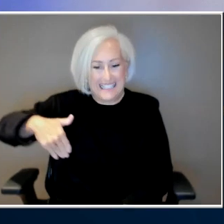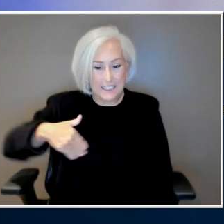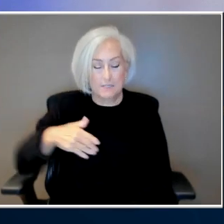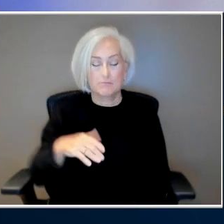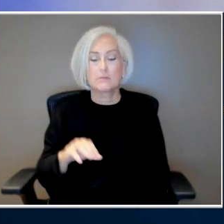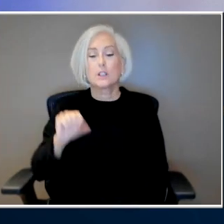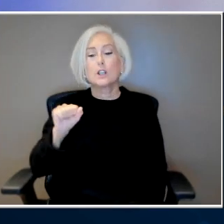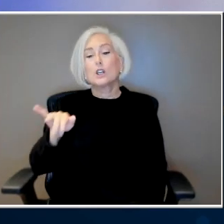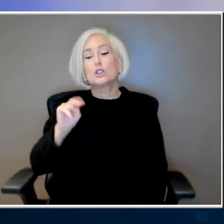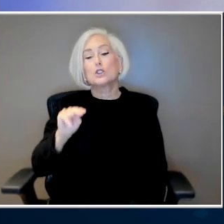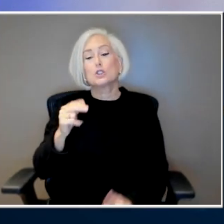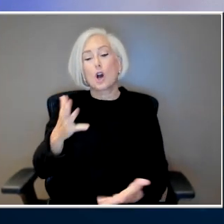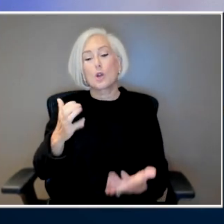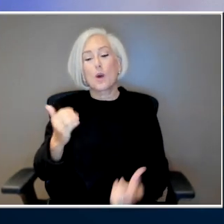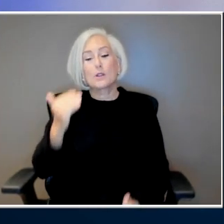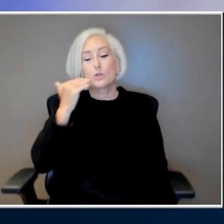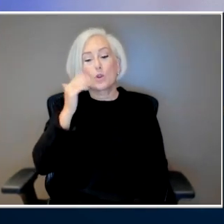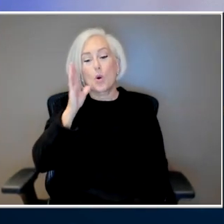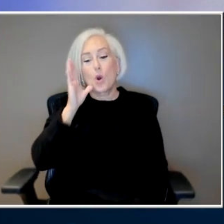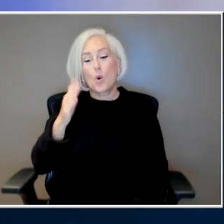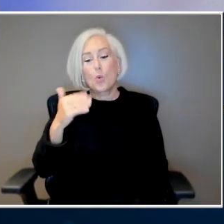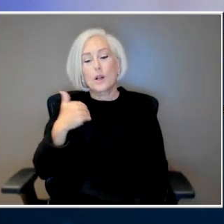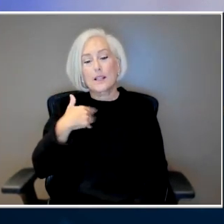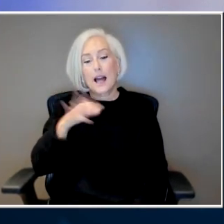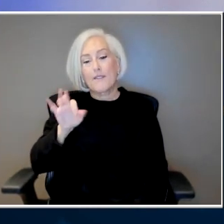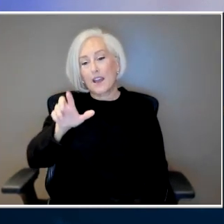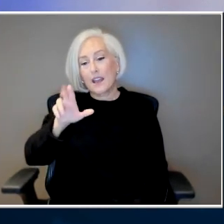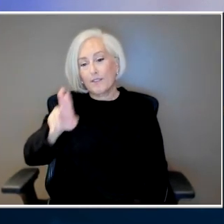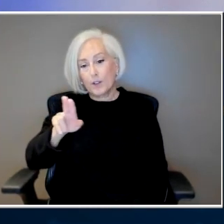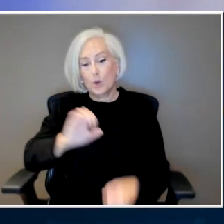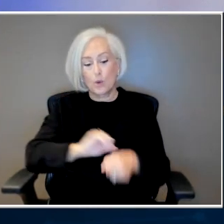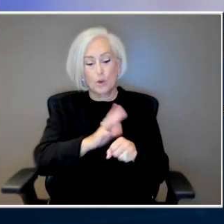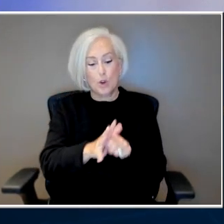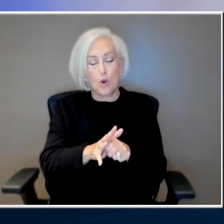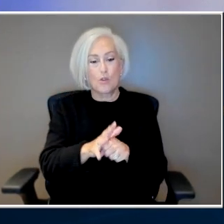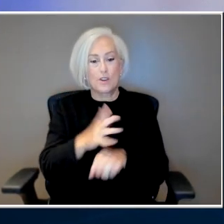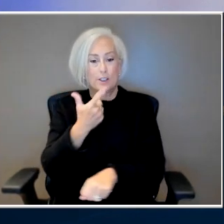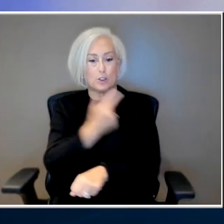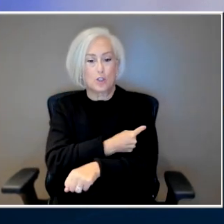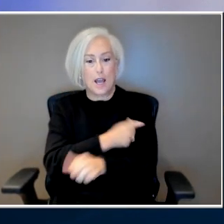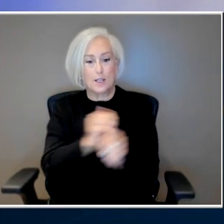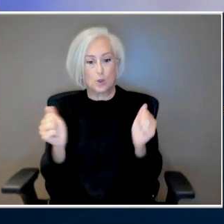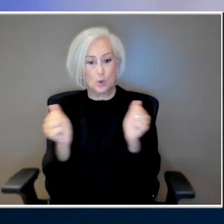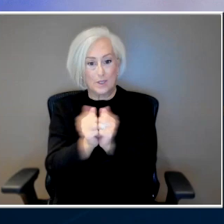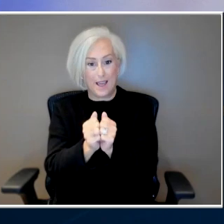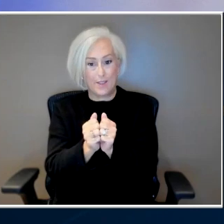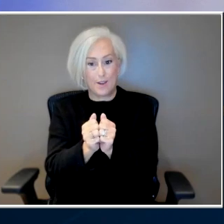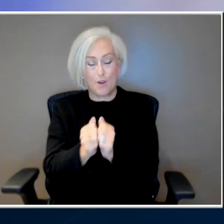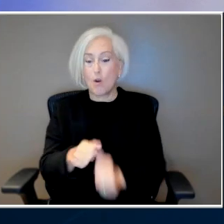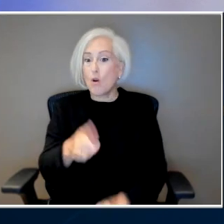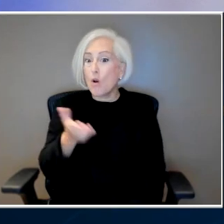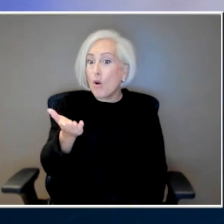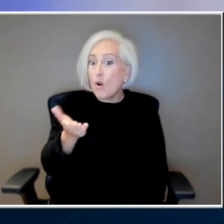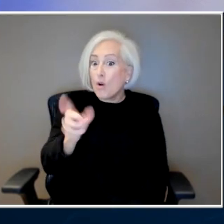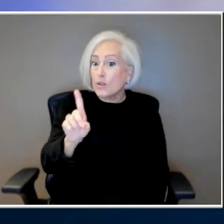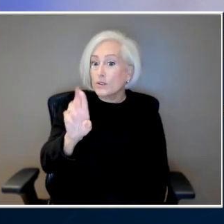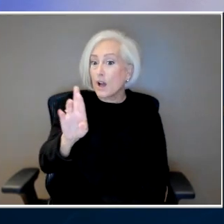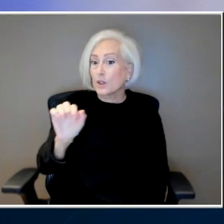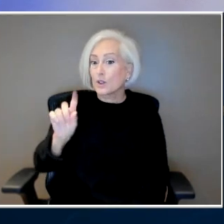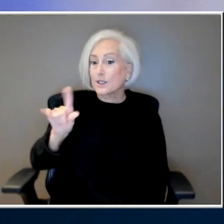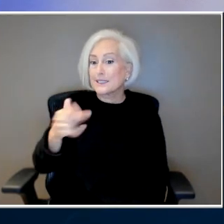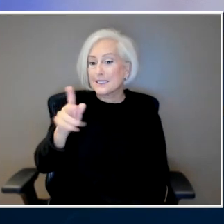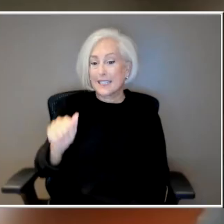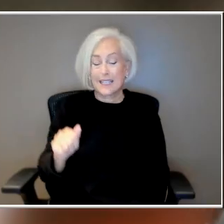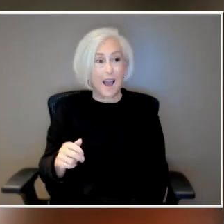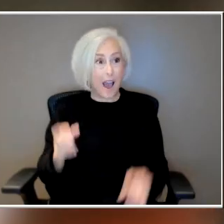be a flu-COVID shot combination. Okay, Dr. Adiga. I hope